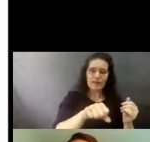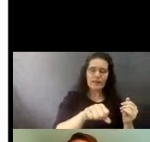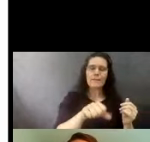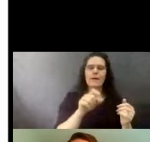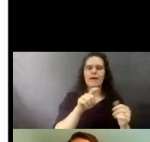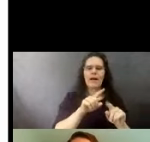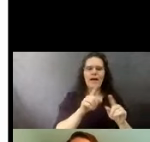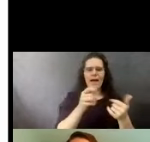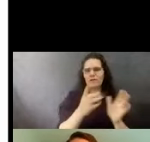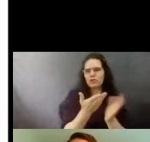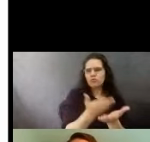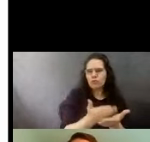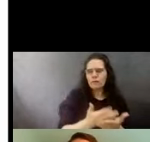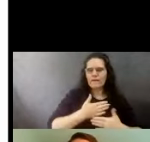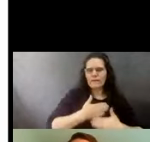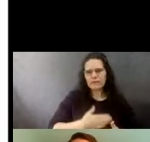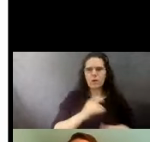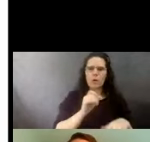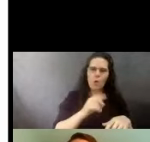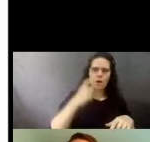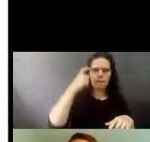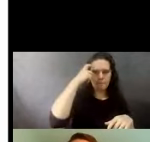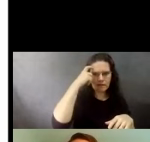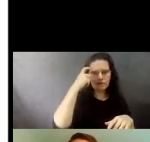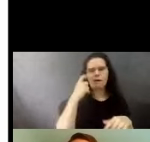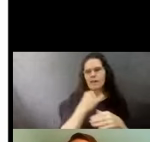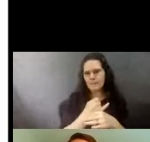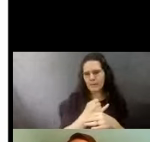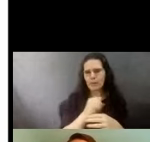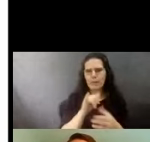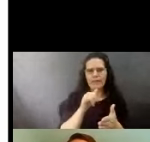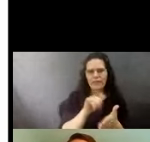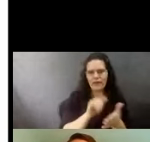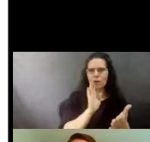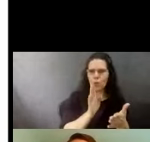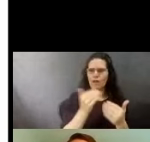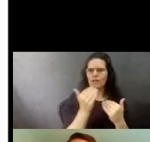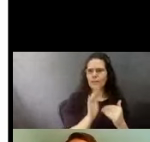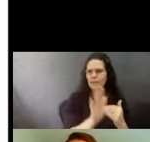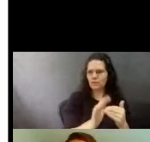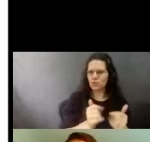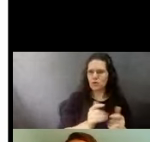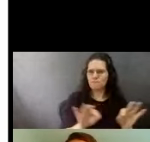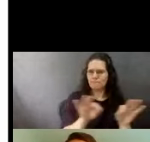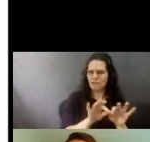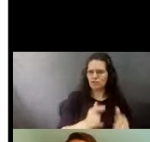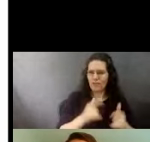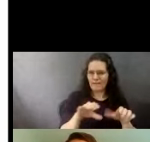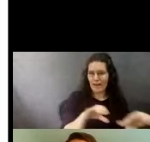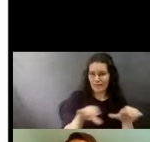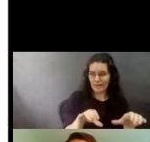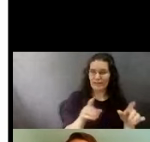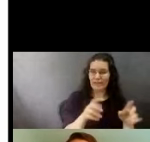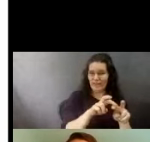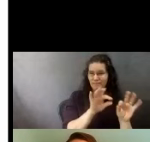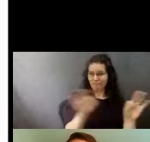mental impairment that substantially limits a major life activity. Okay, well, there's lots of different groups that could apply to when we're